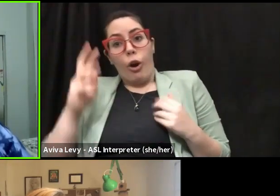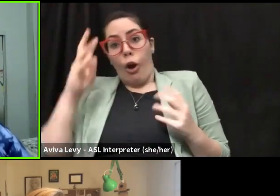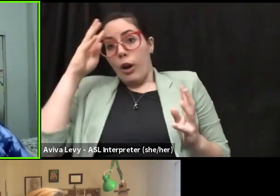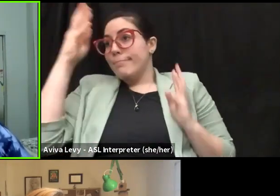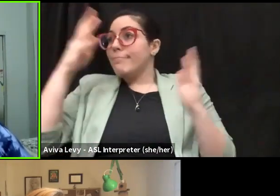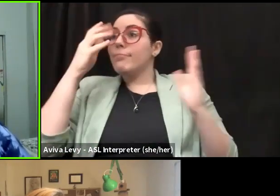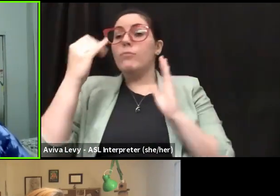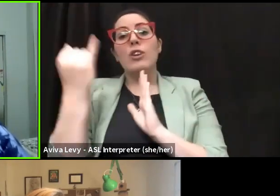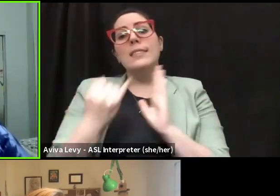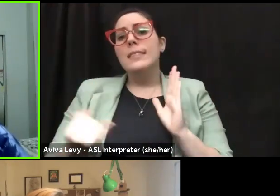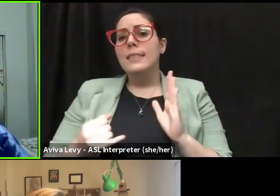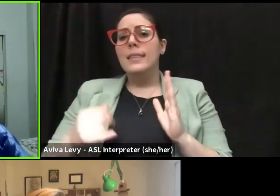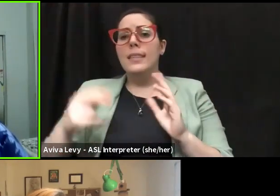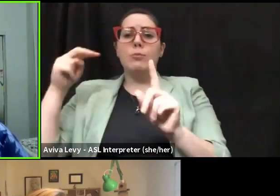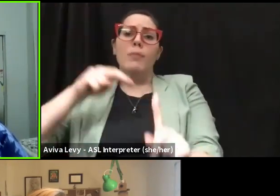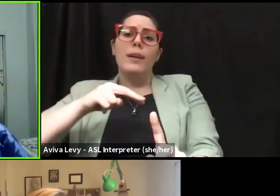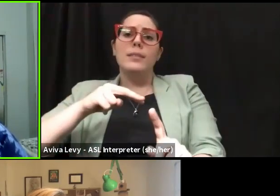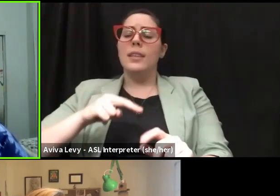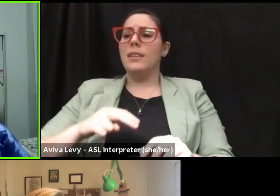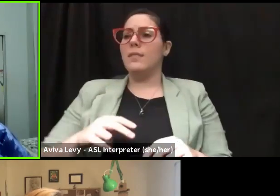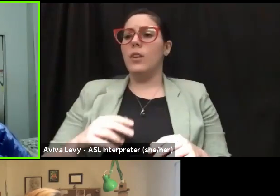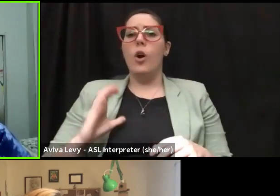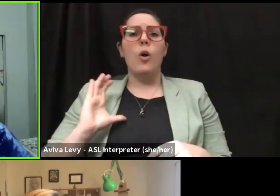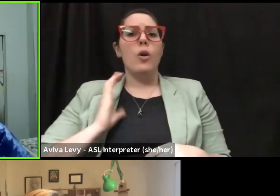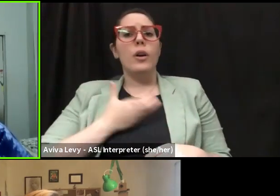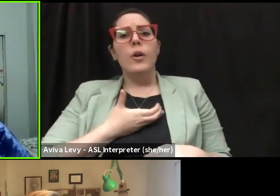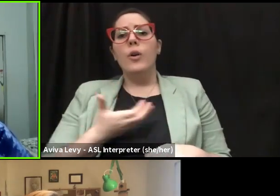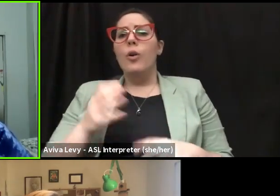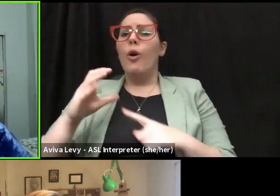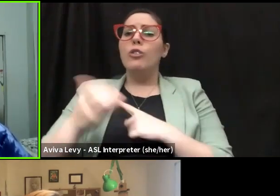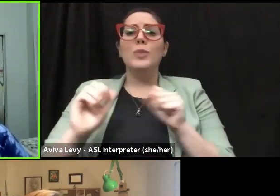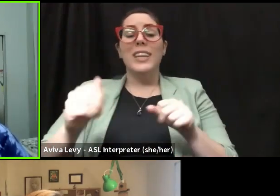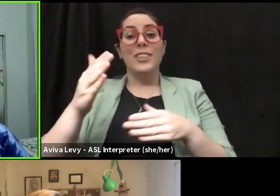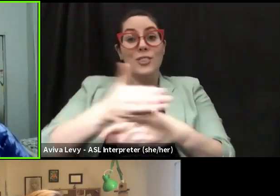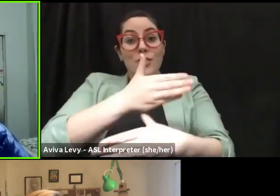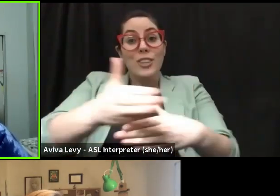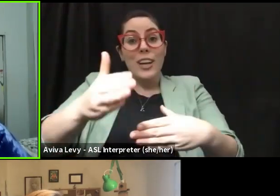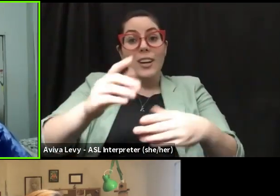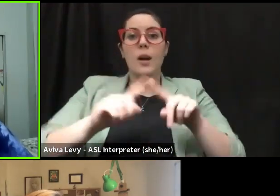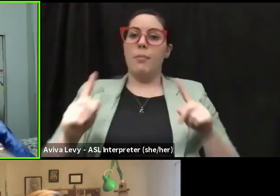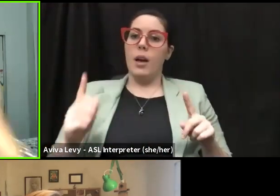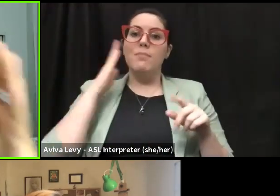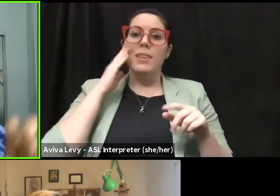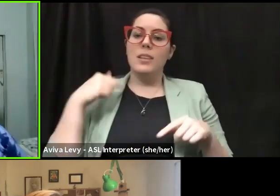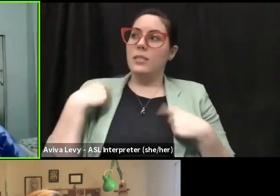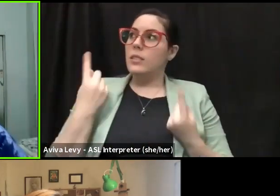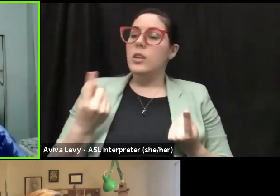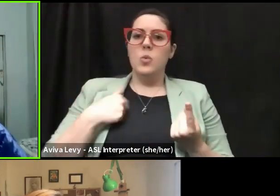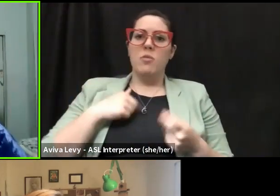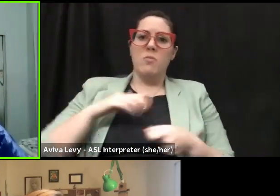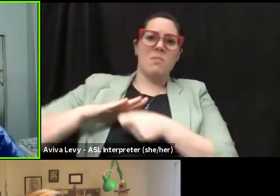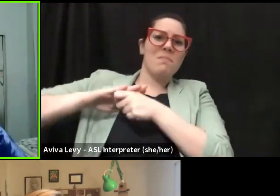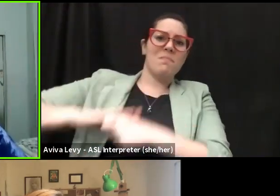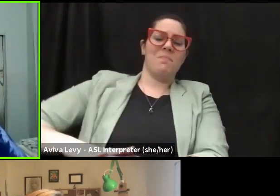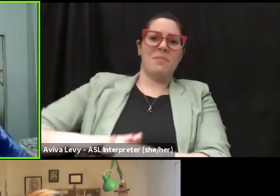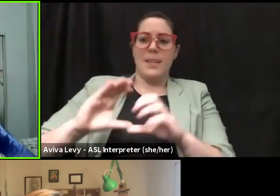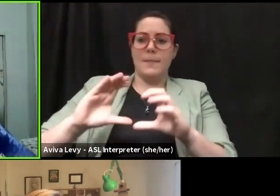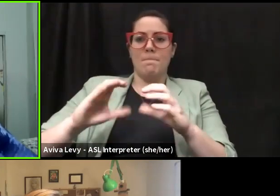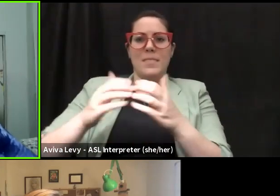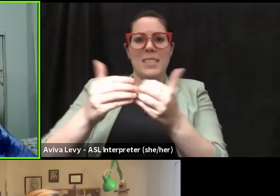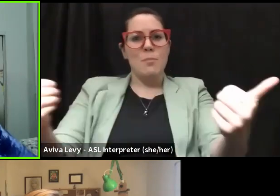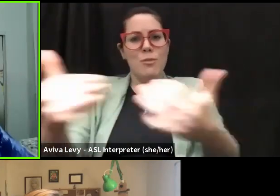of culture to share. But because we've been colonized all over the world, our stories